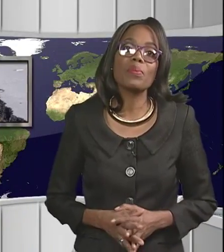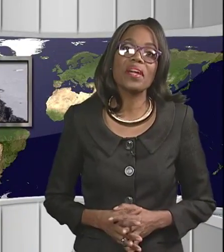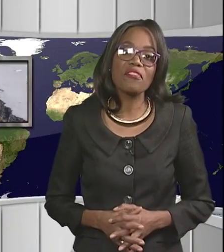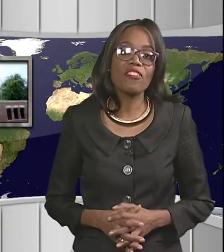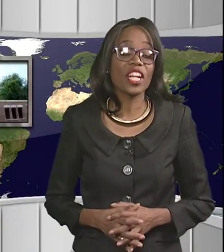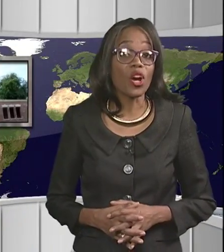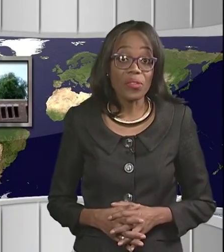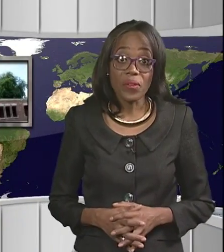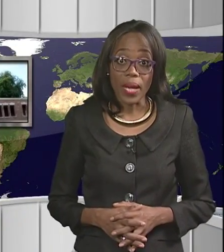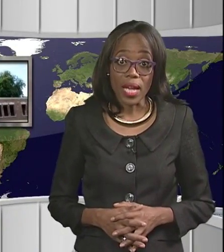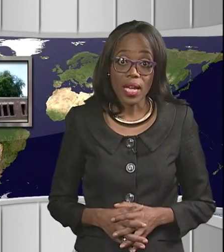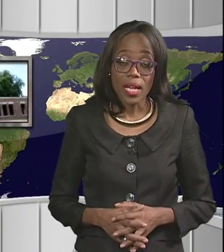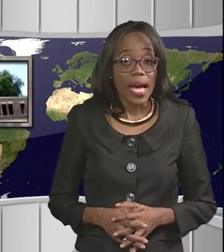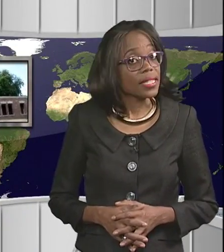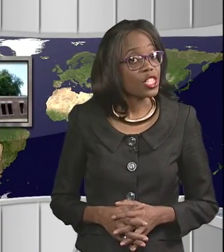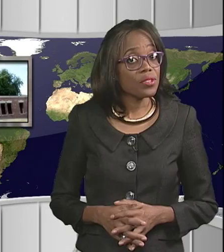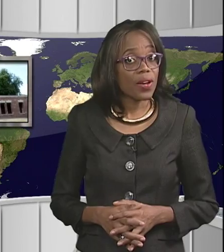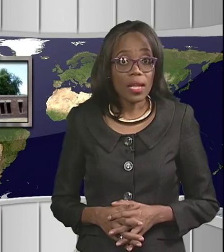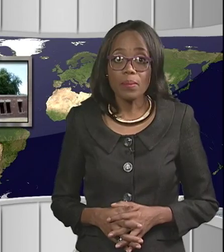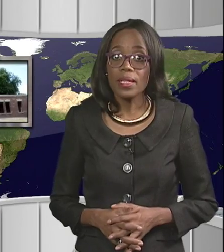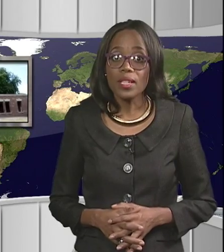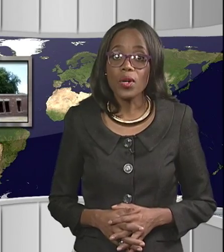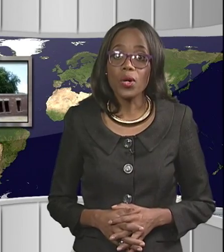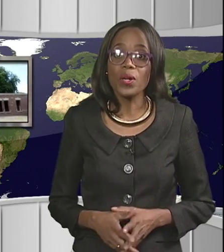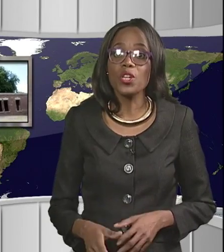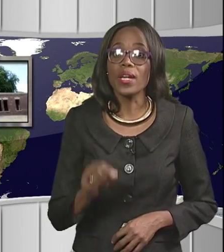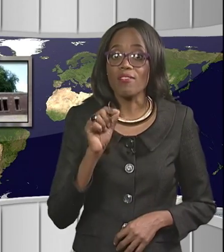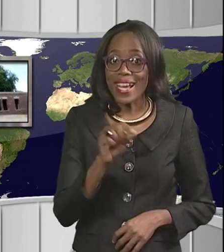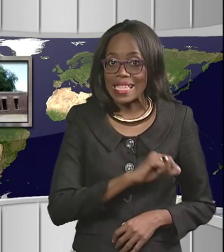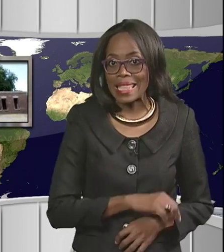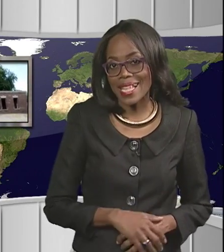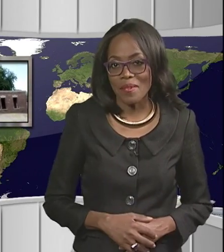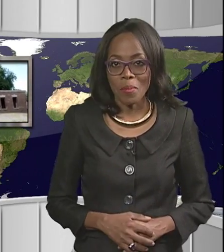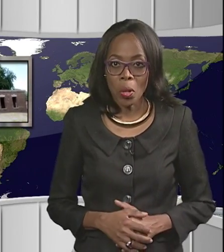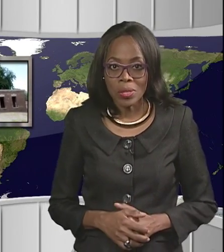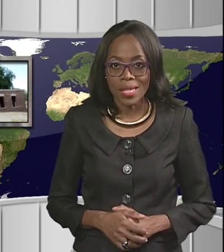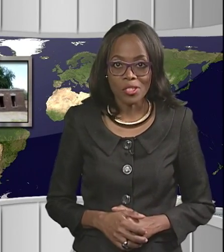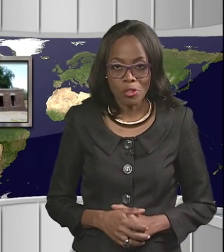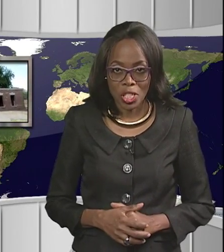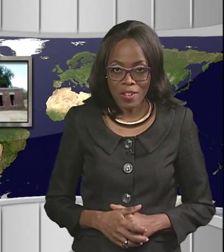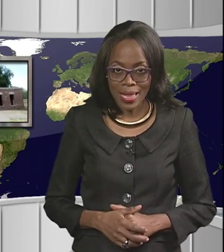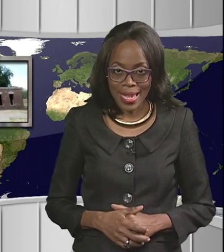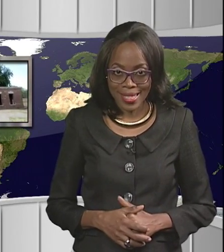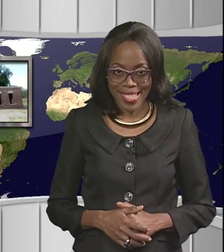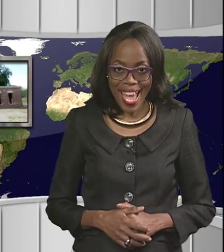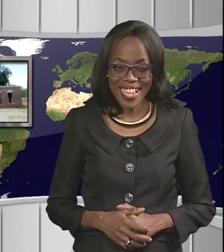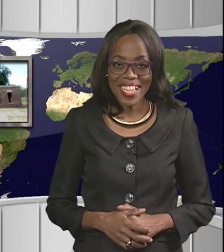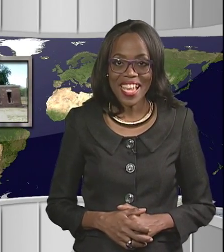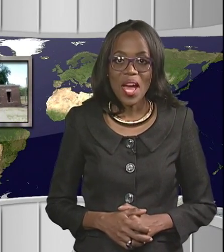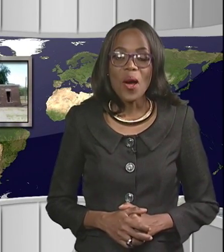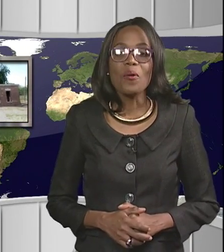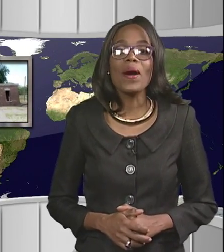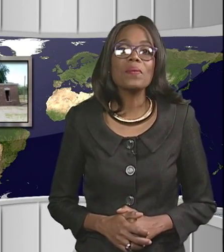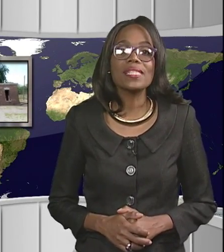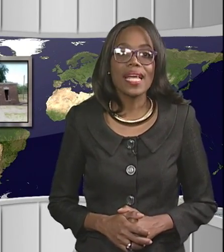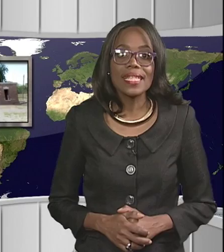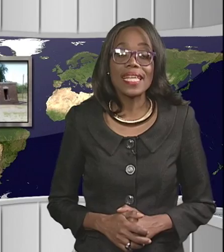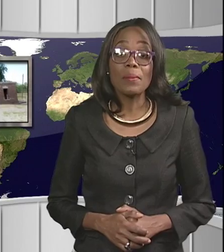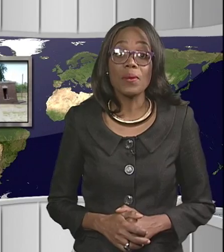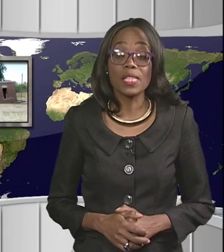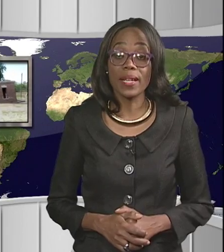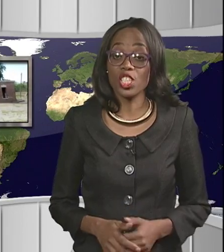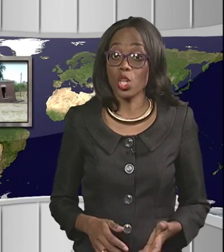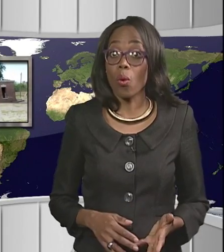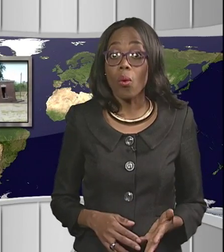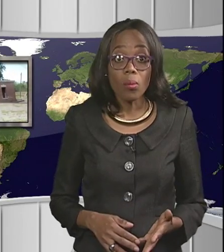you been doing to prepare for an earthquake? Did you follow the building code when you were erecting that imposing structure on the hillside? When was the last